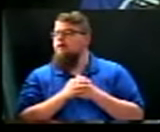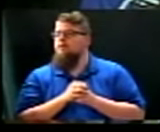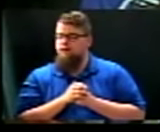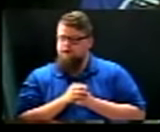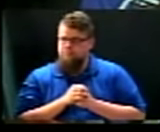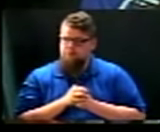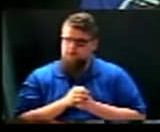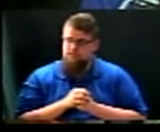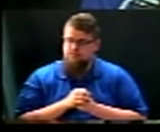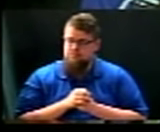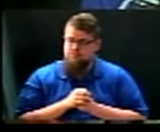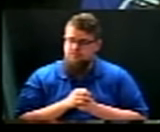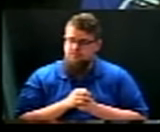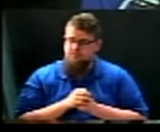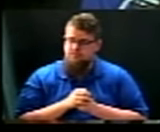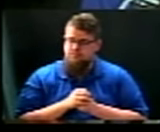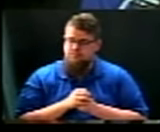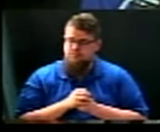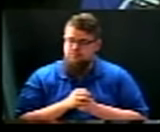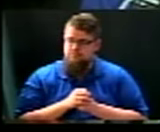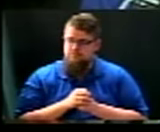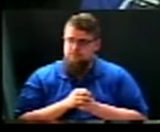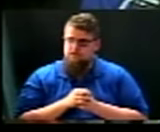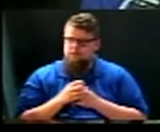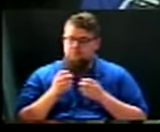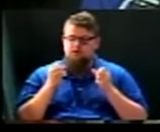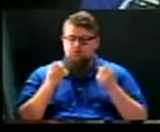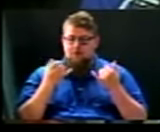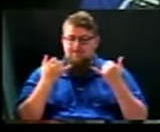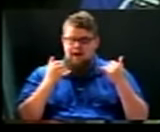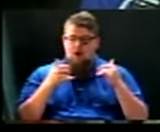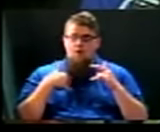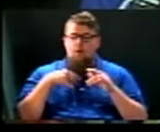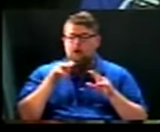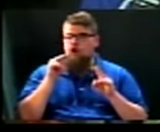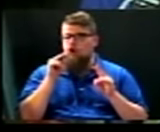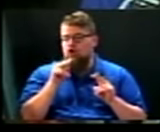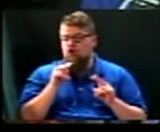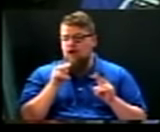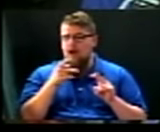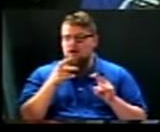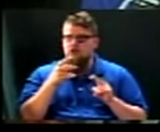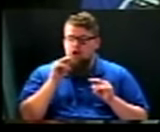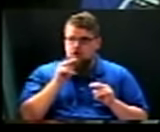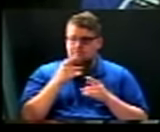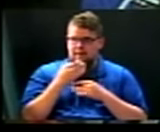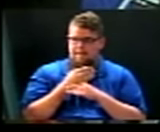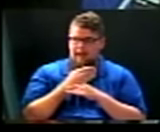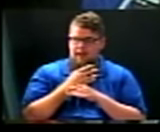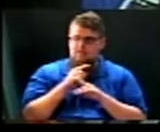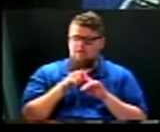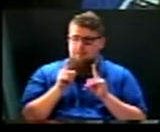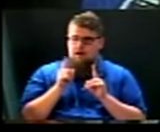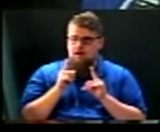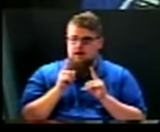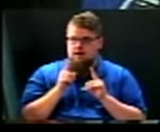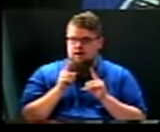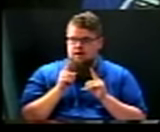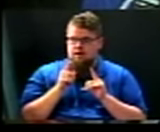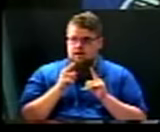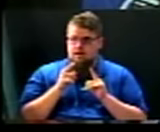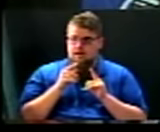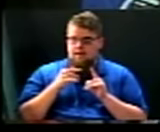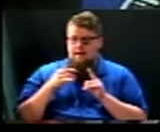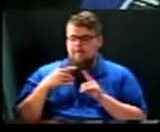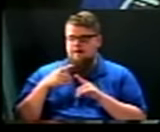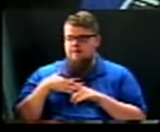Okay. So now we're actually going to look at a, I was going to have you look at my math, but my colleague